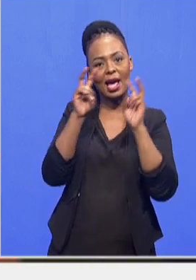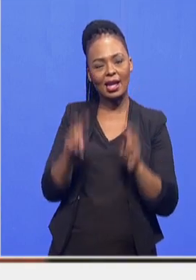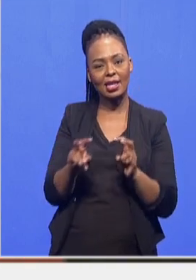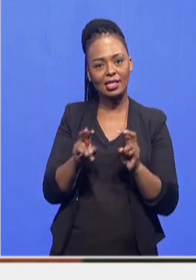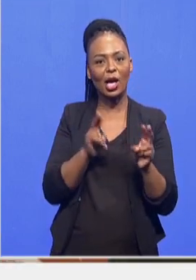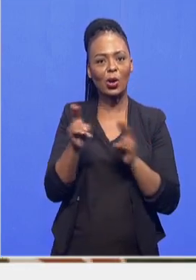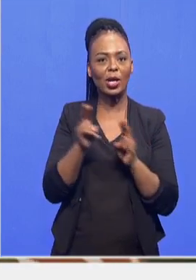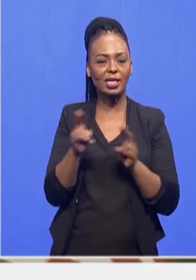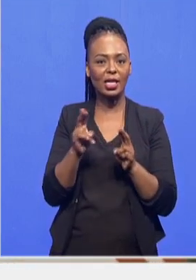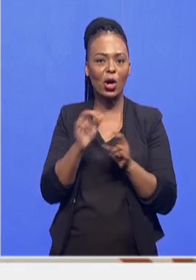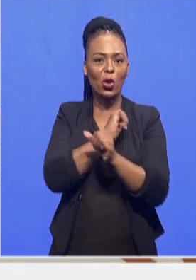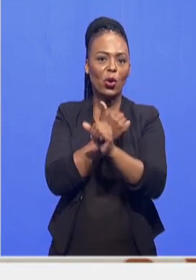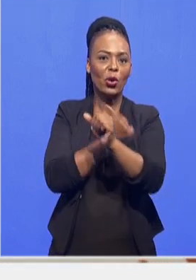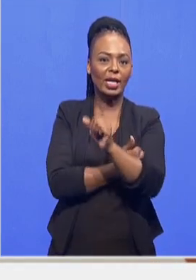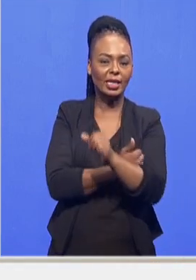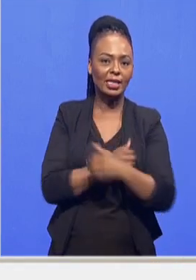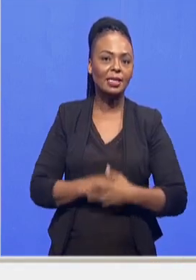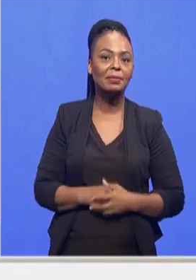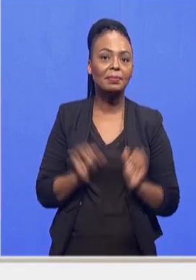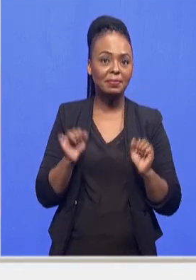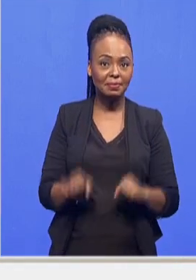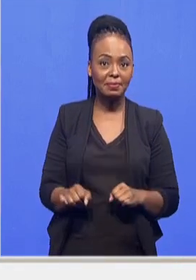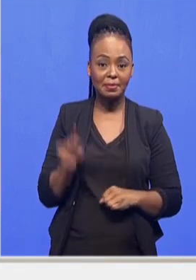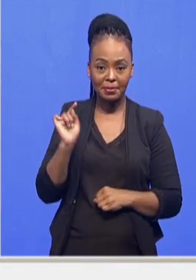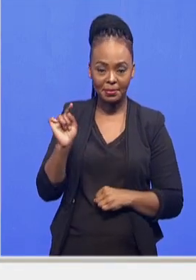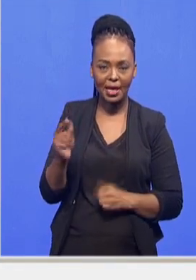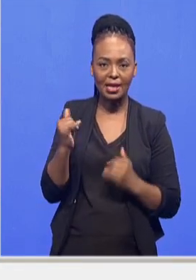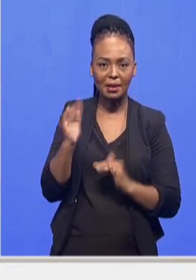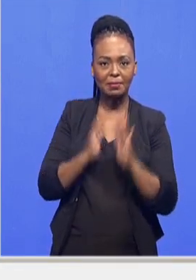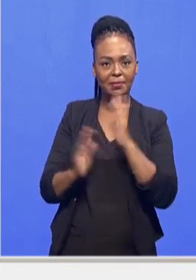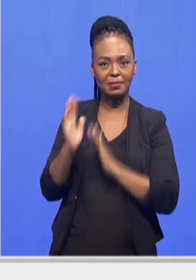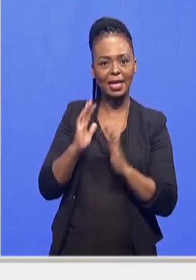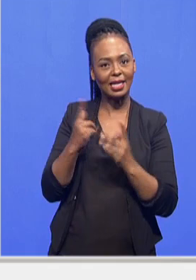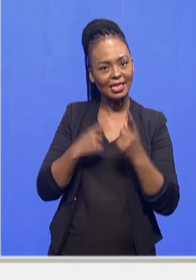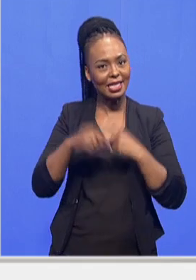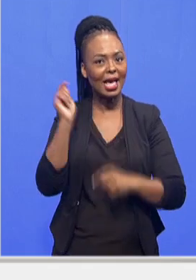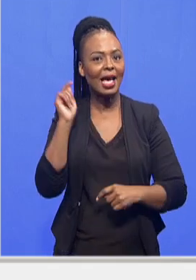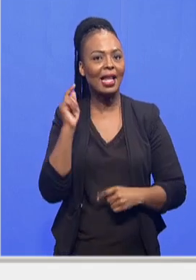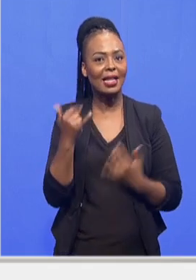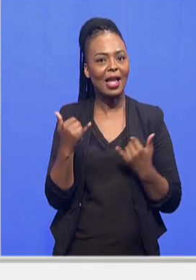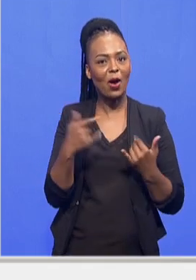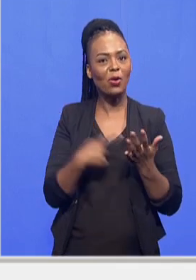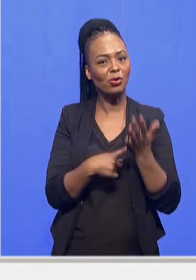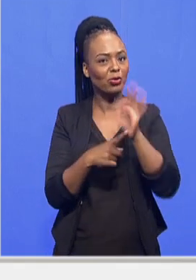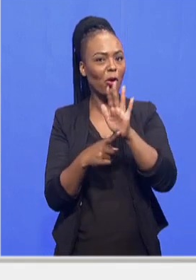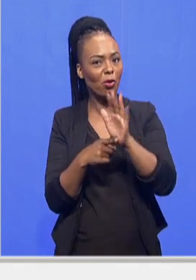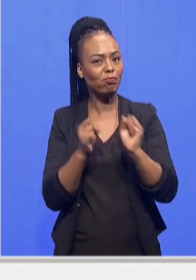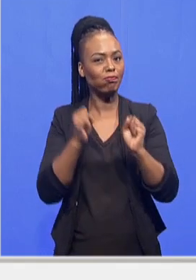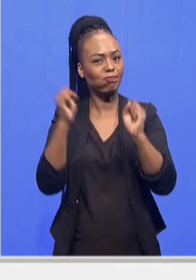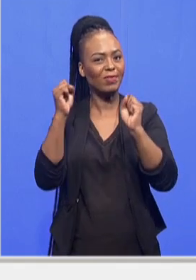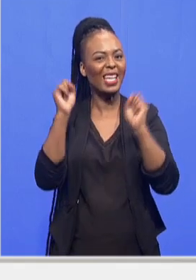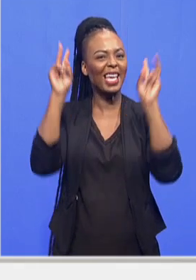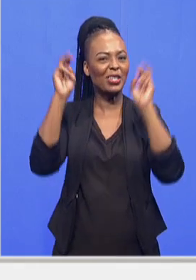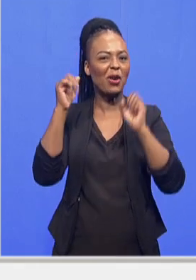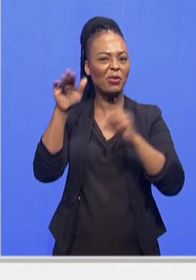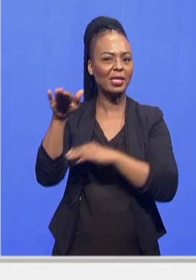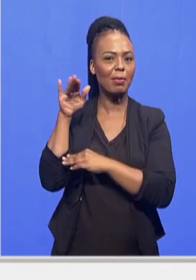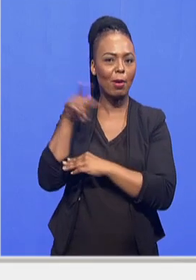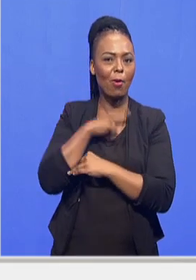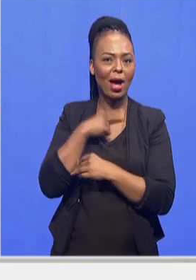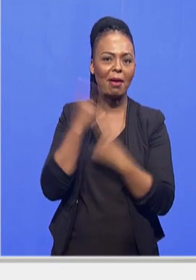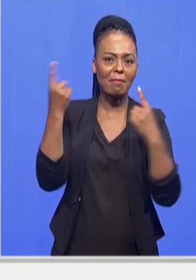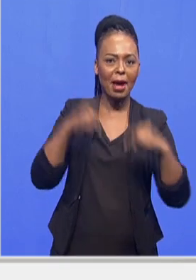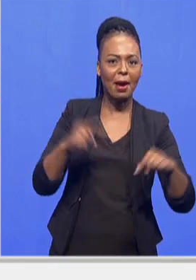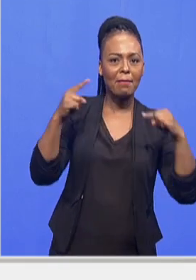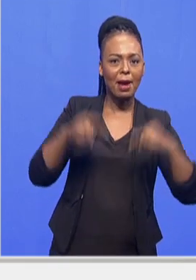there. He was selling Zimbabwe. I gave him this opportunity to sell Zimbabwe because all of those countries that are here have been coming through for solutions.